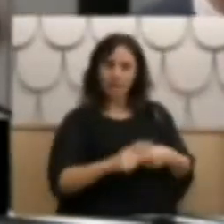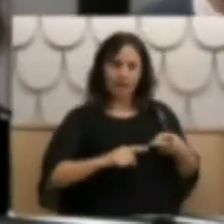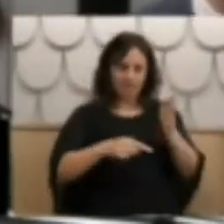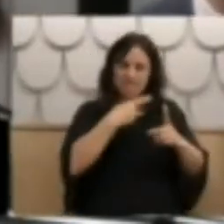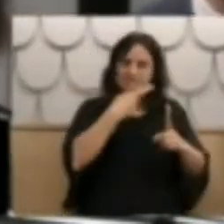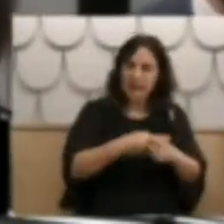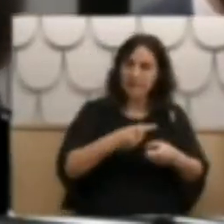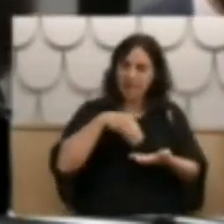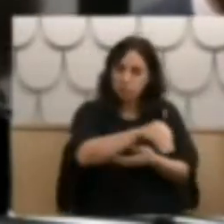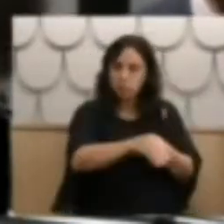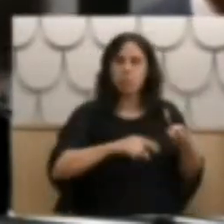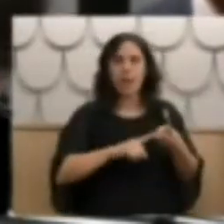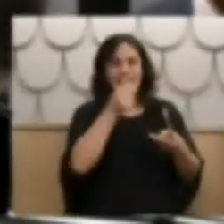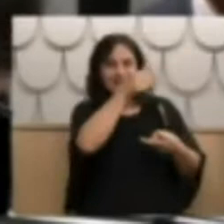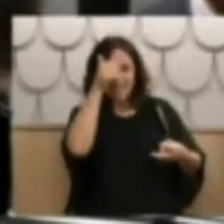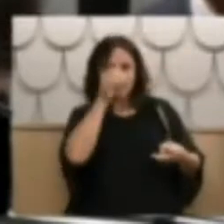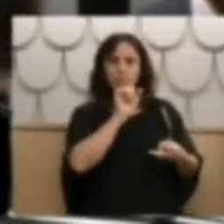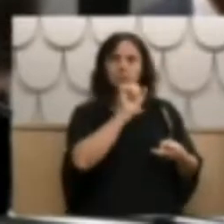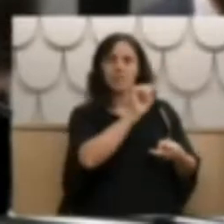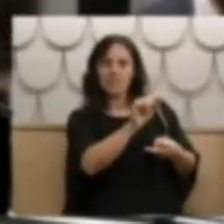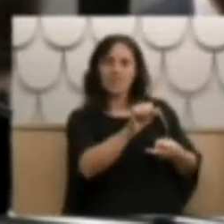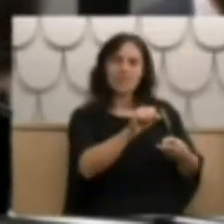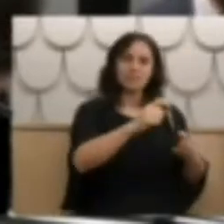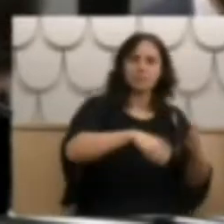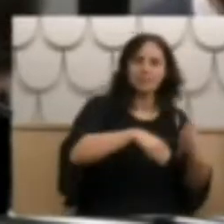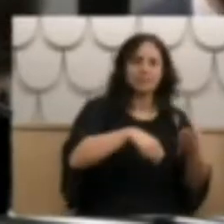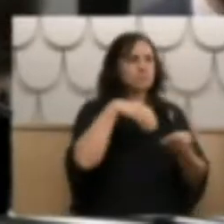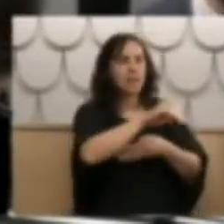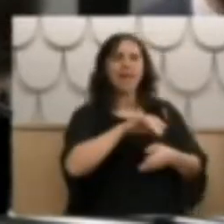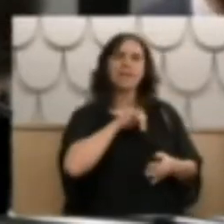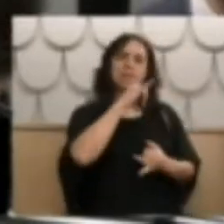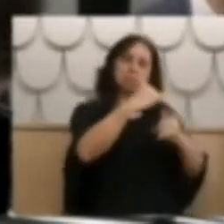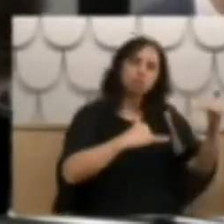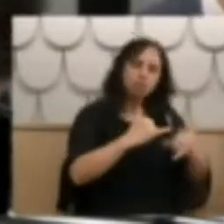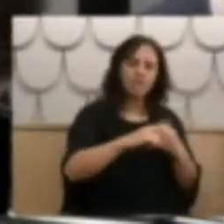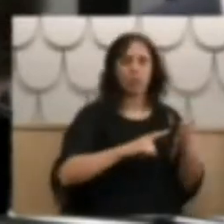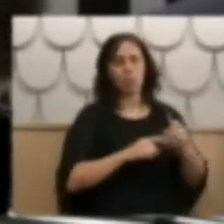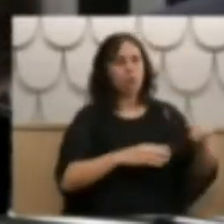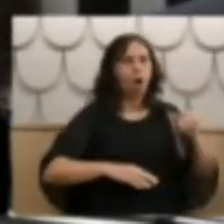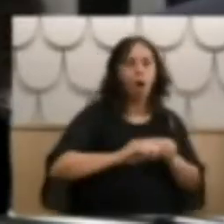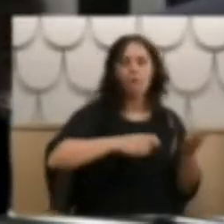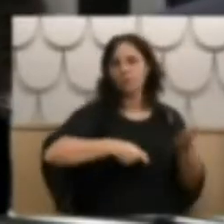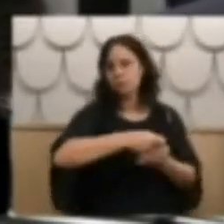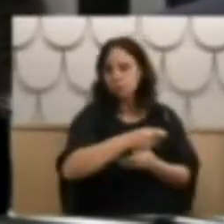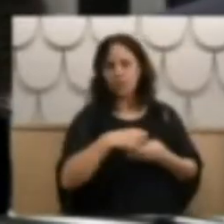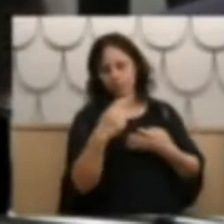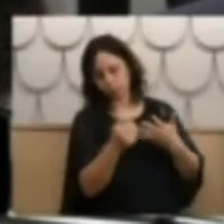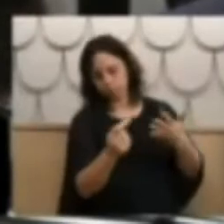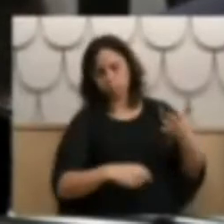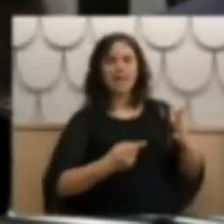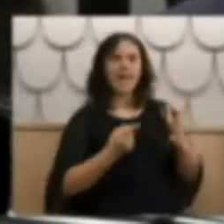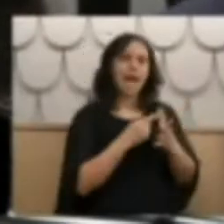pay, experts' expenses to pay, travel costs to pay, office rent, other office expenses,